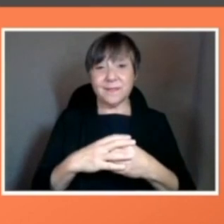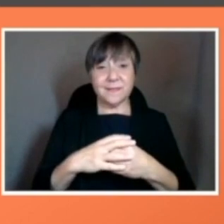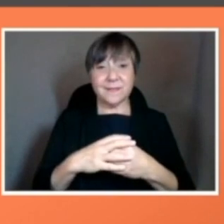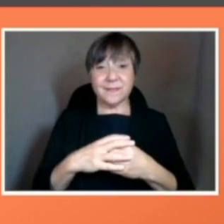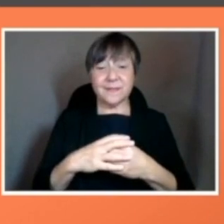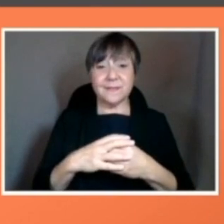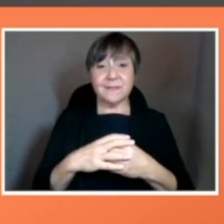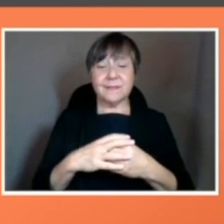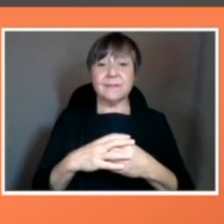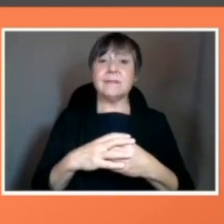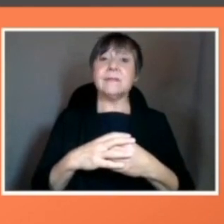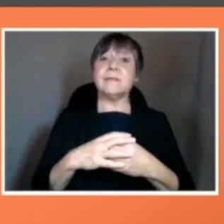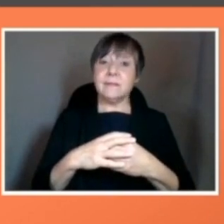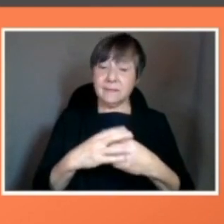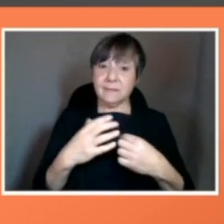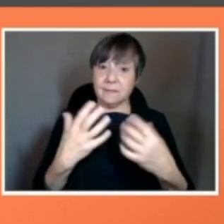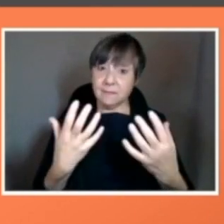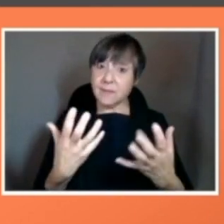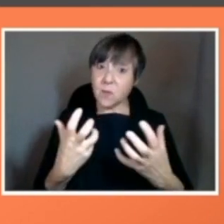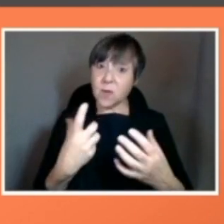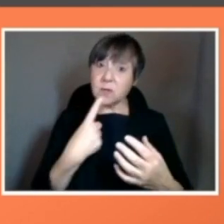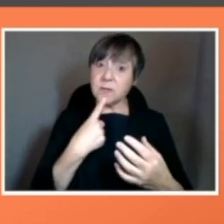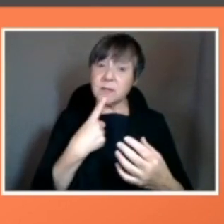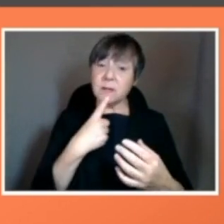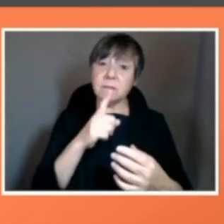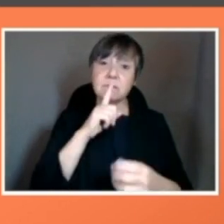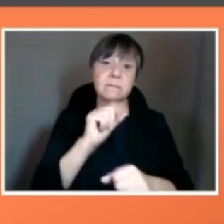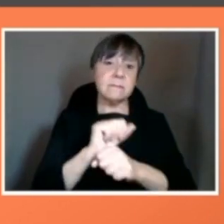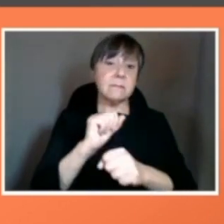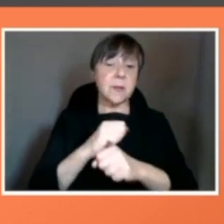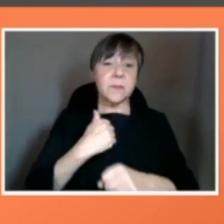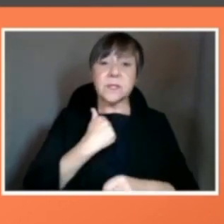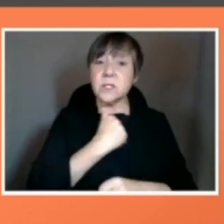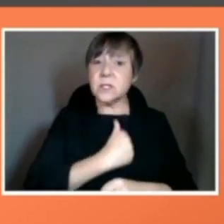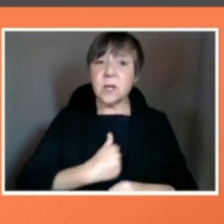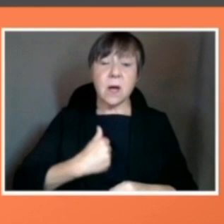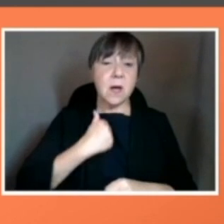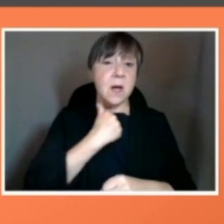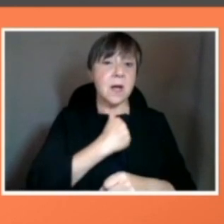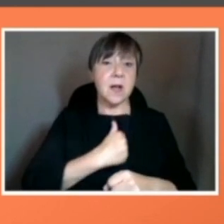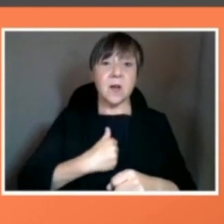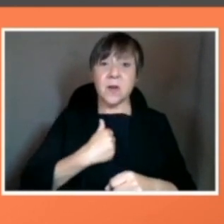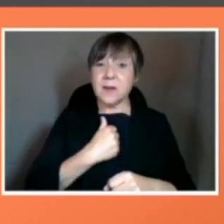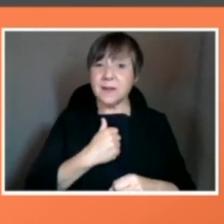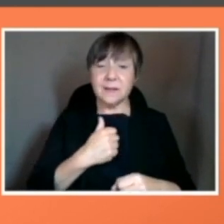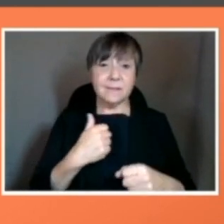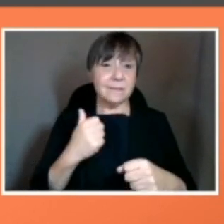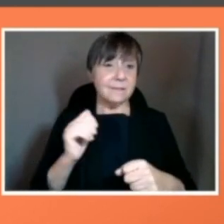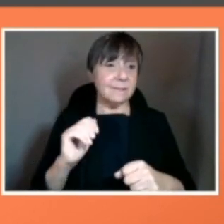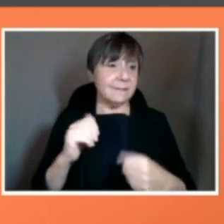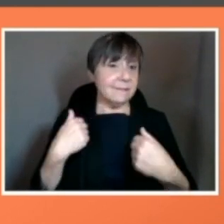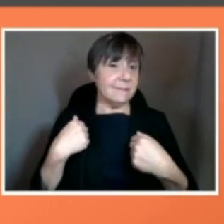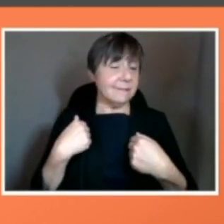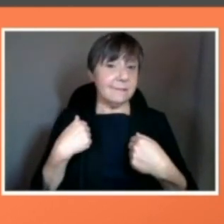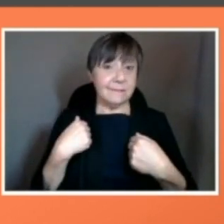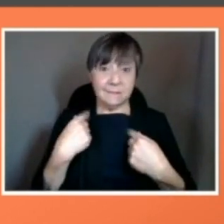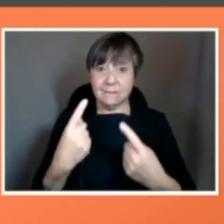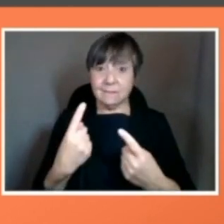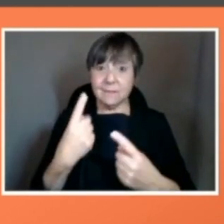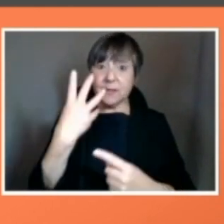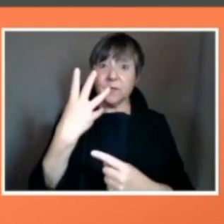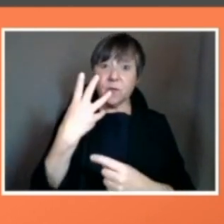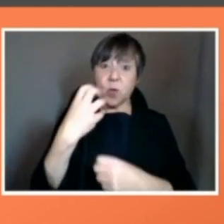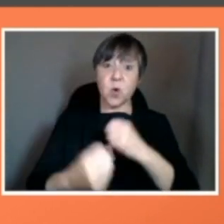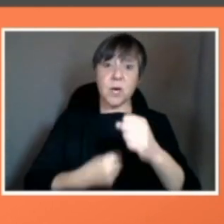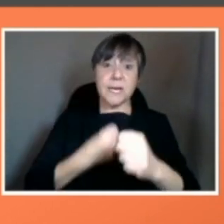know them all too well. However, I do want to say that I am so deeply sorry for what you have experienced.